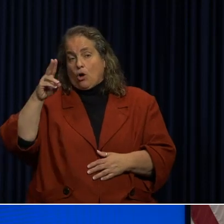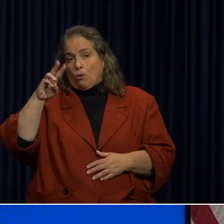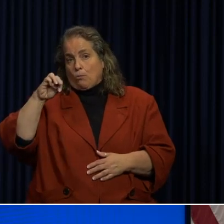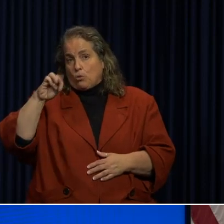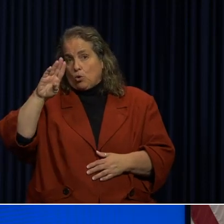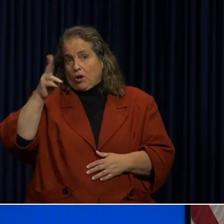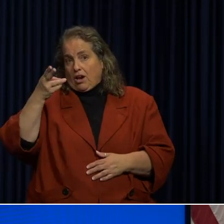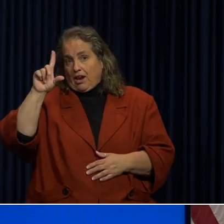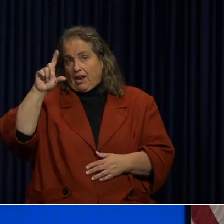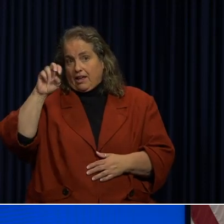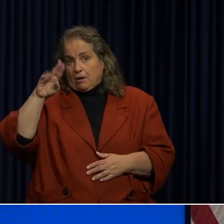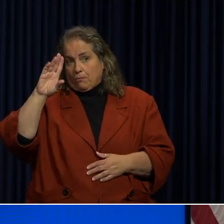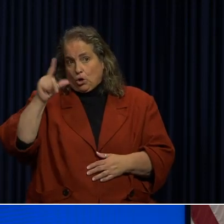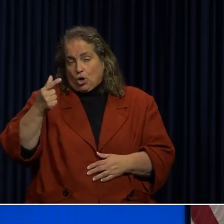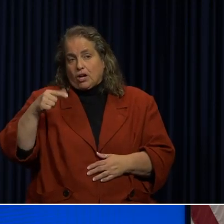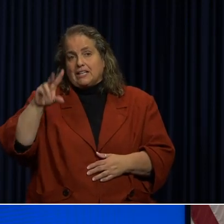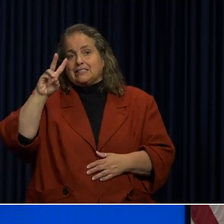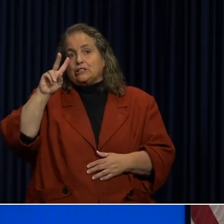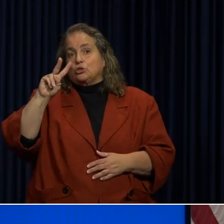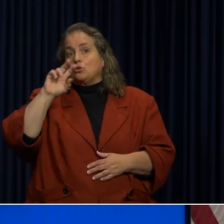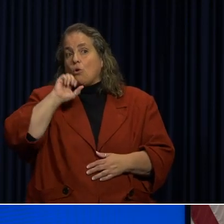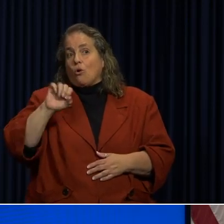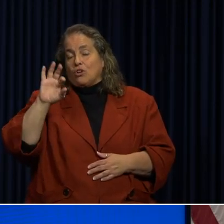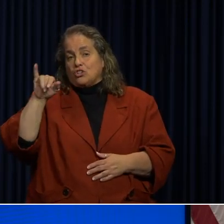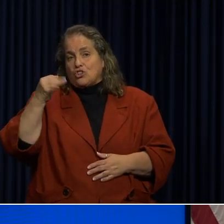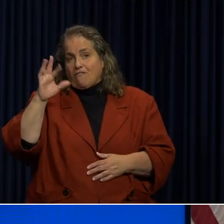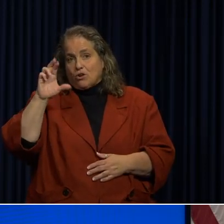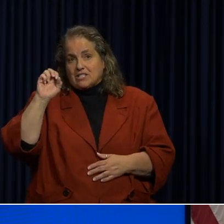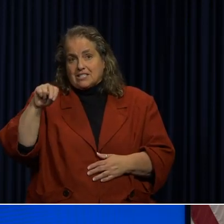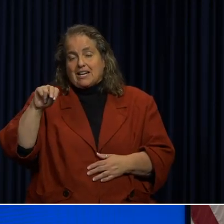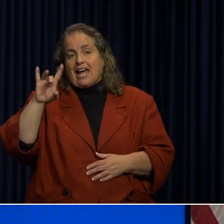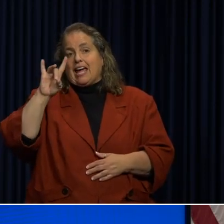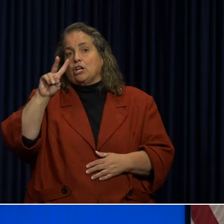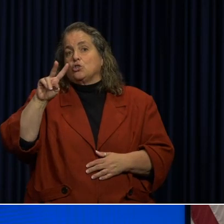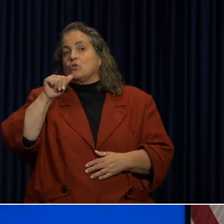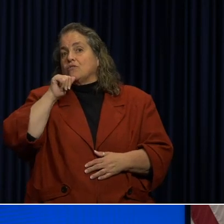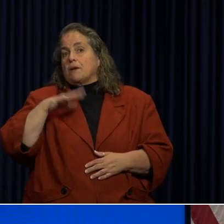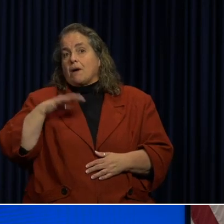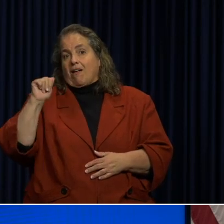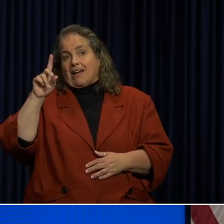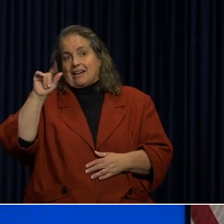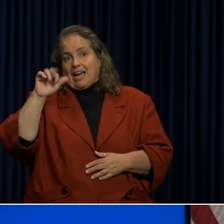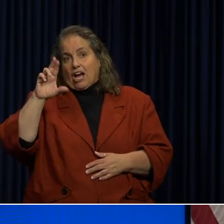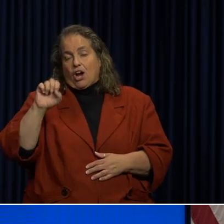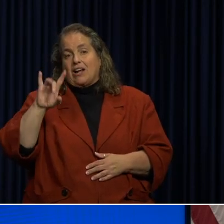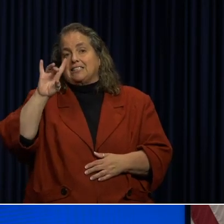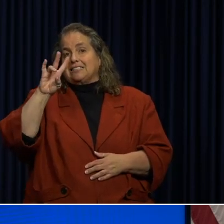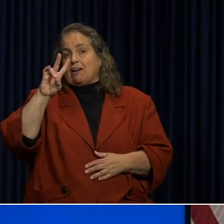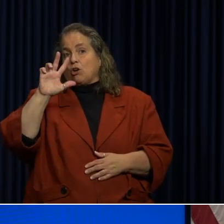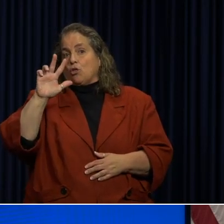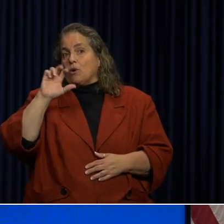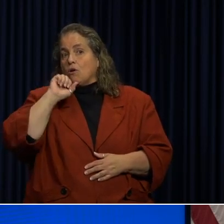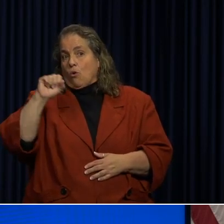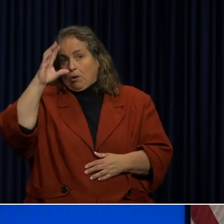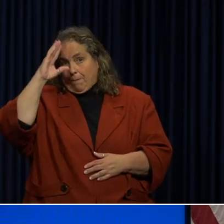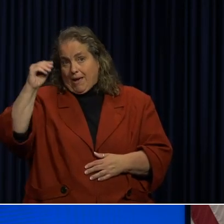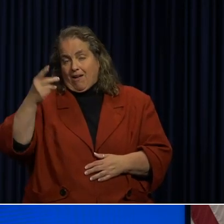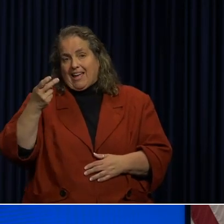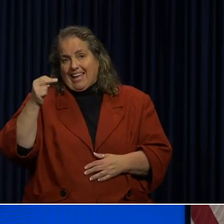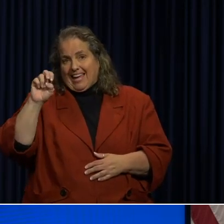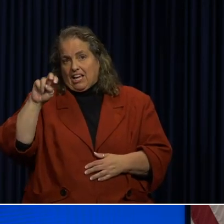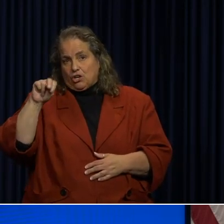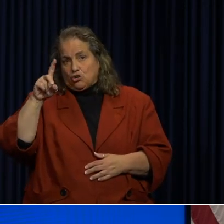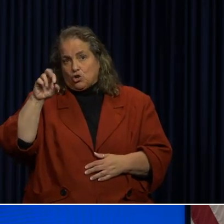Eulenburg, 62-year-old female from Jefferson, an 87-year-old female in Adair, a 73-year-old male,